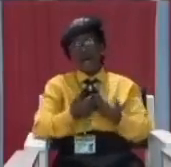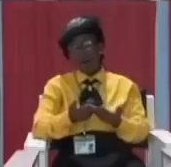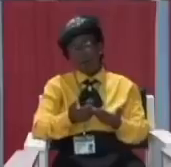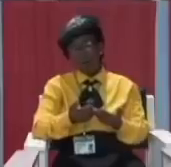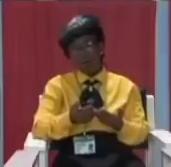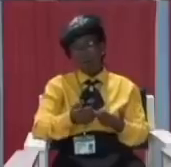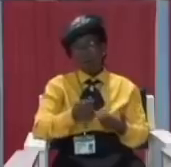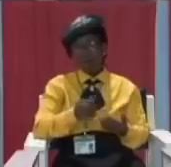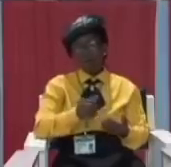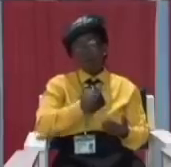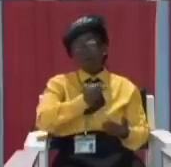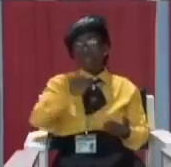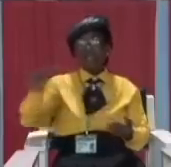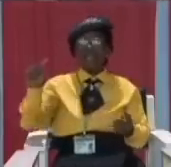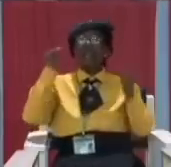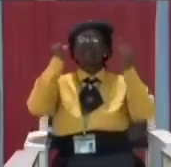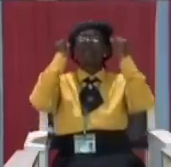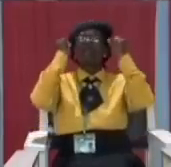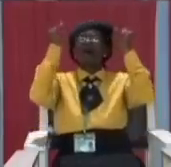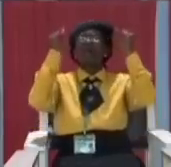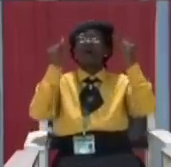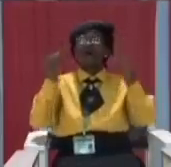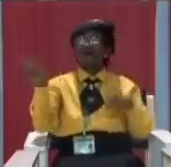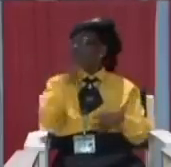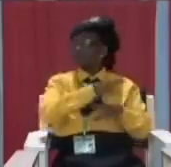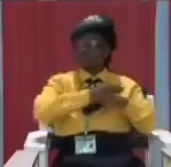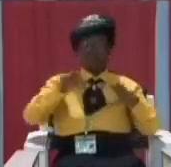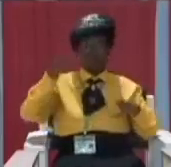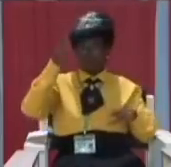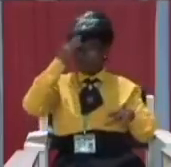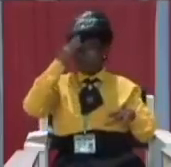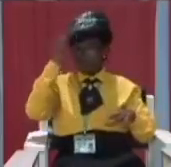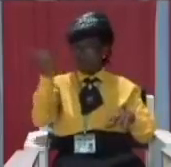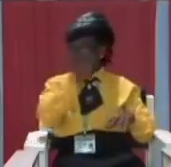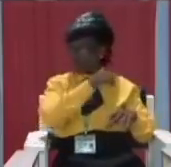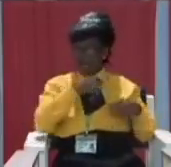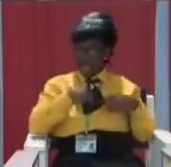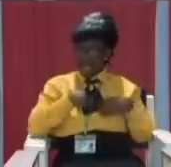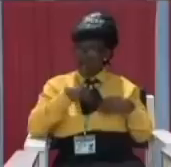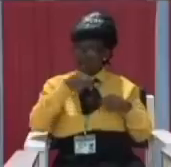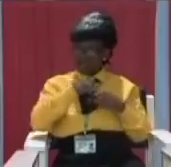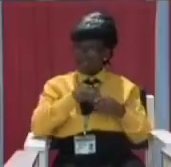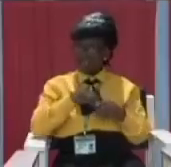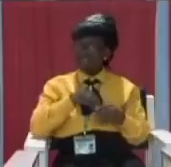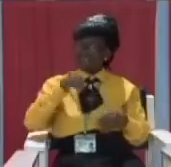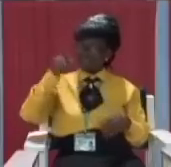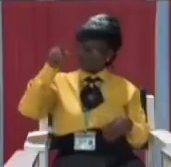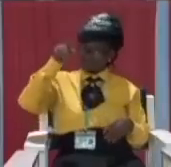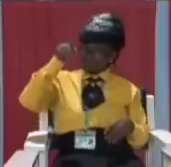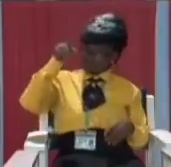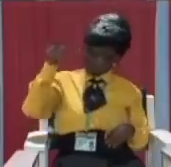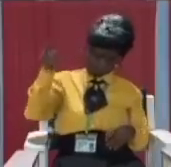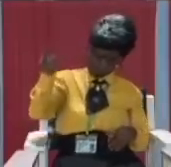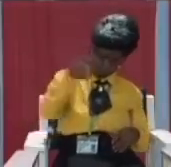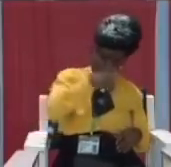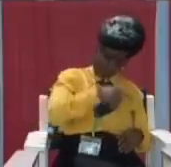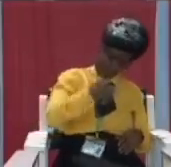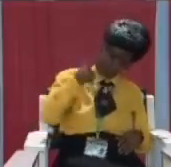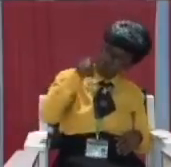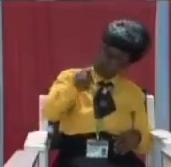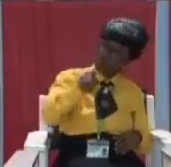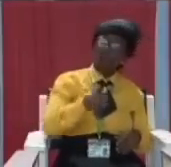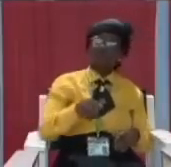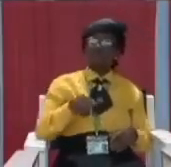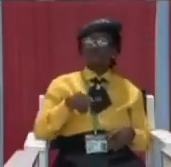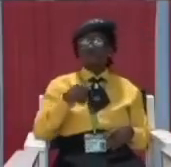a power you didn't know you had in you, a kind of reserve, will surge